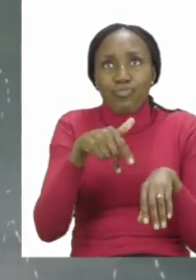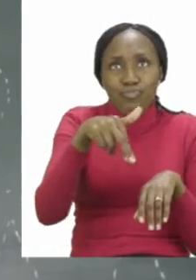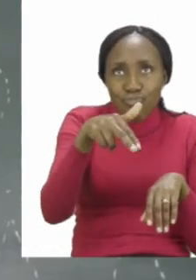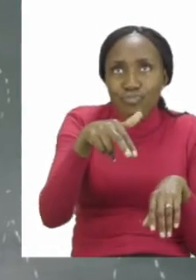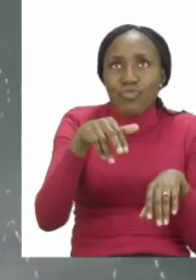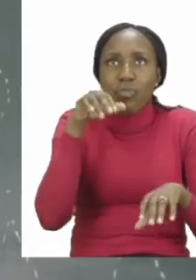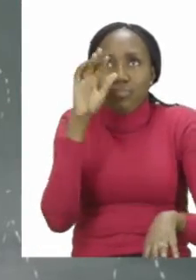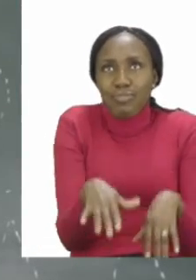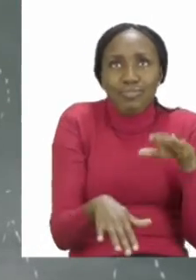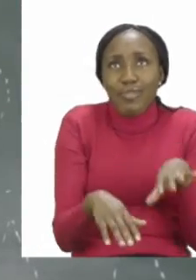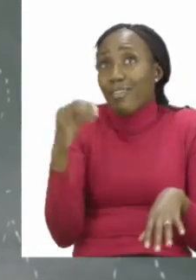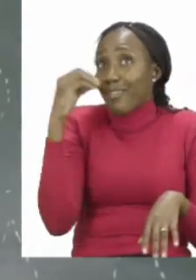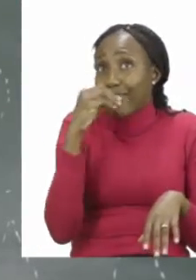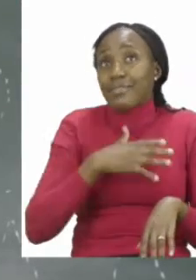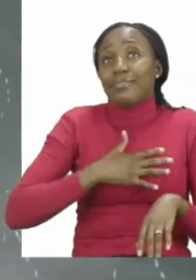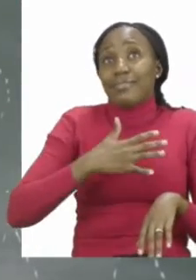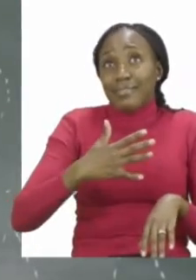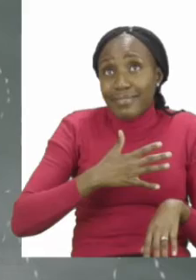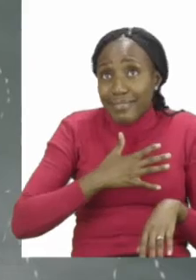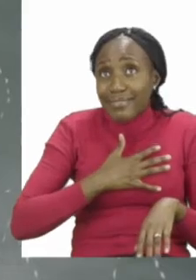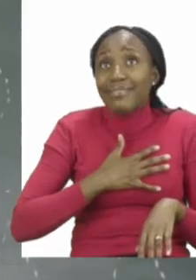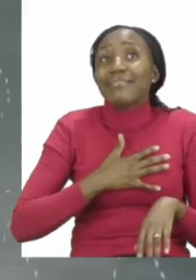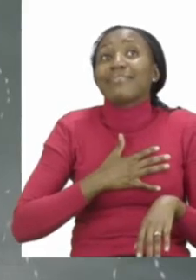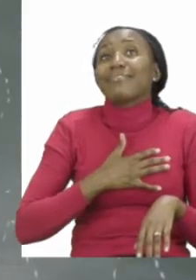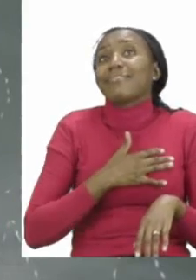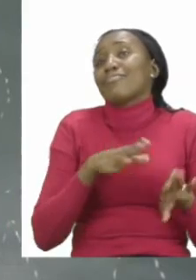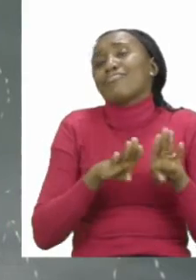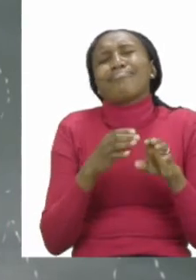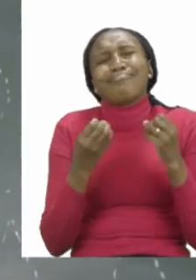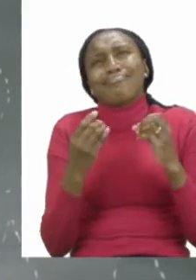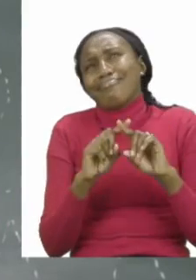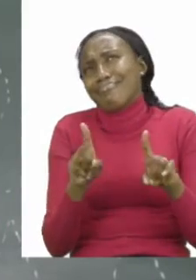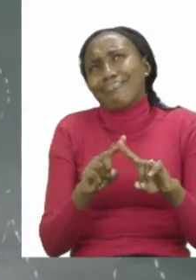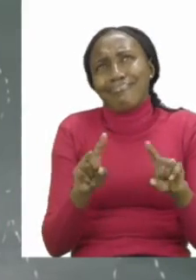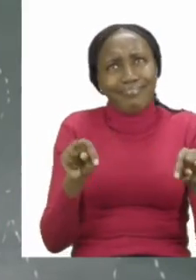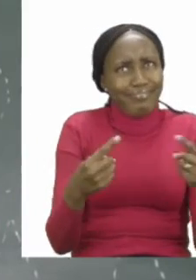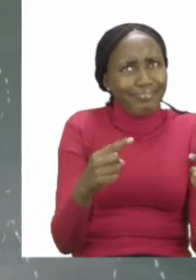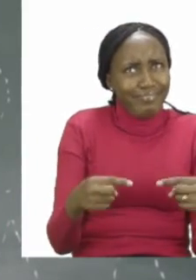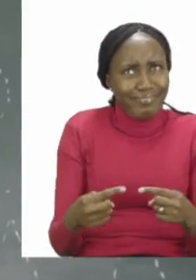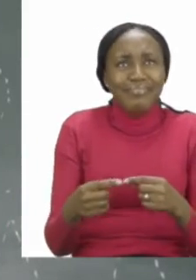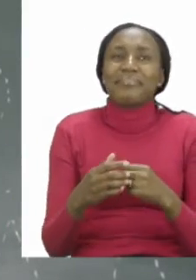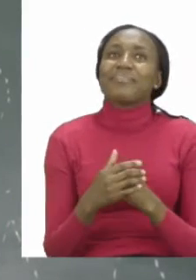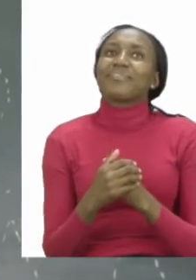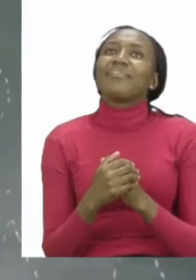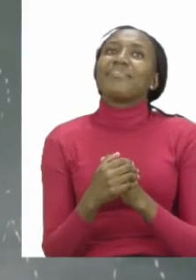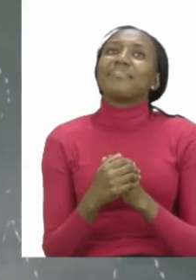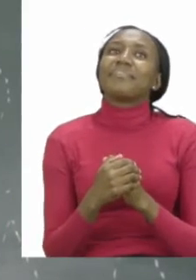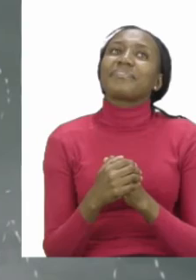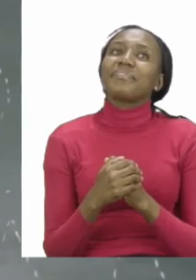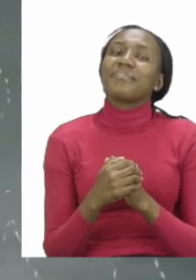eat, and breathe and do all kinds of fun tricks.